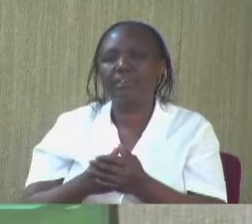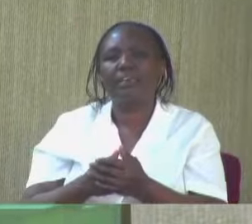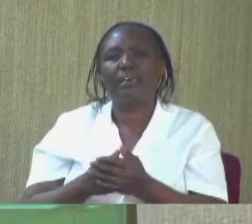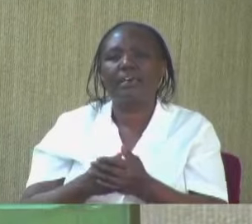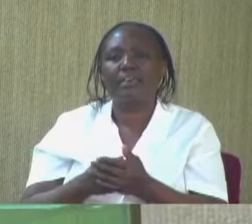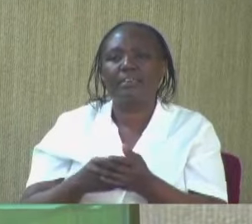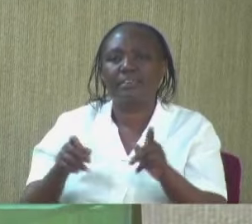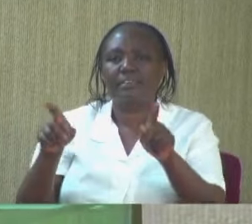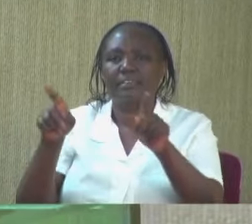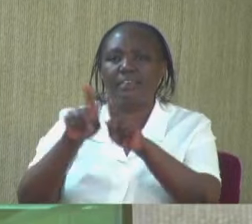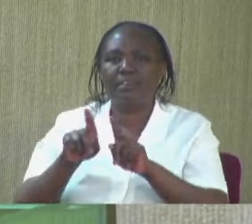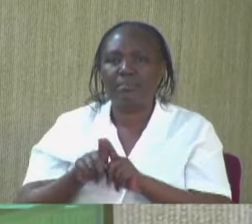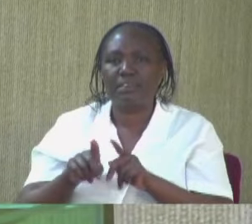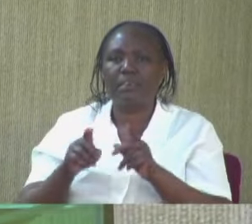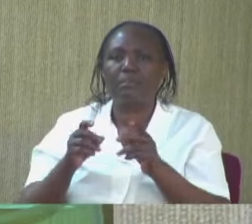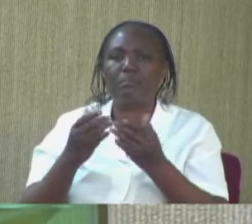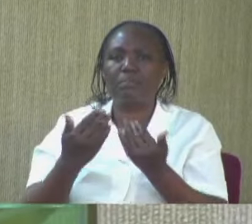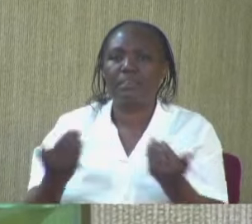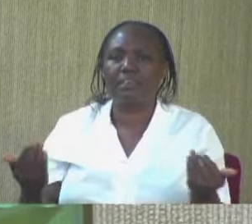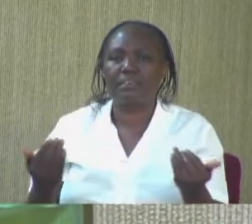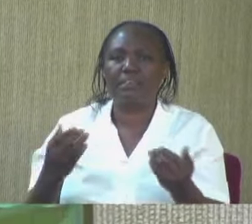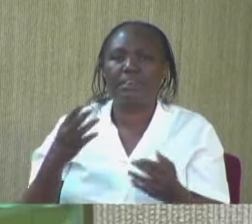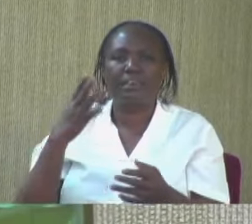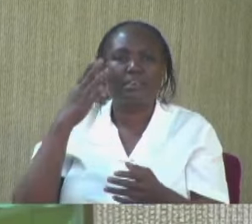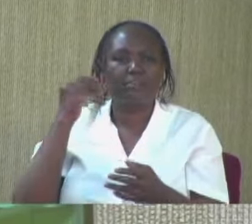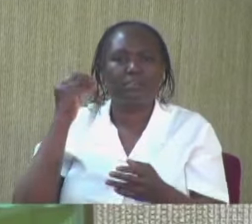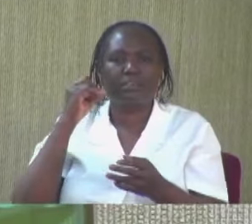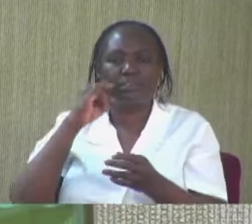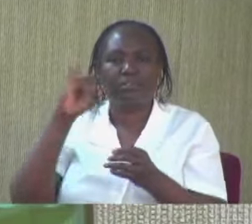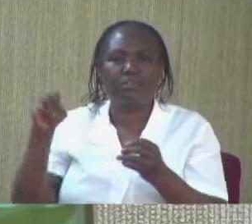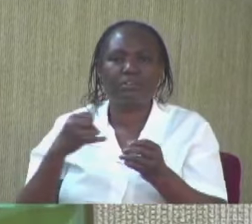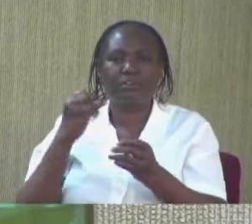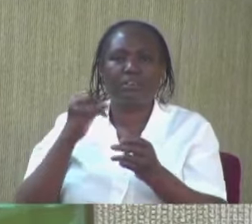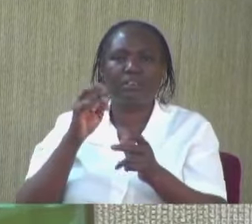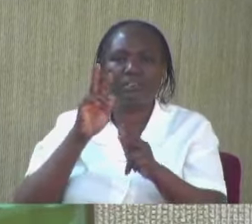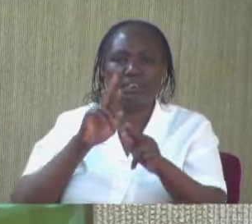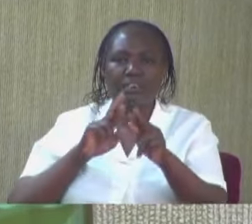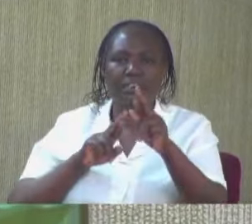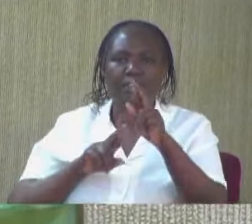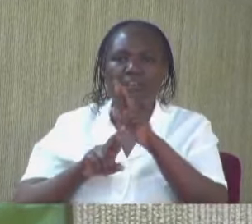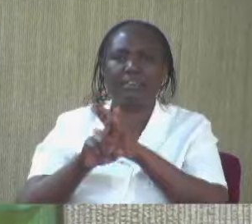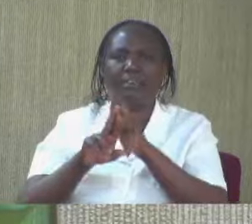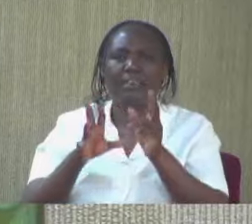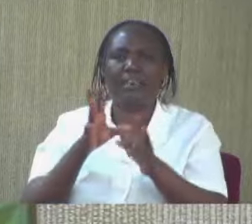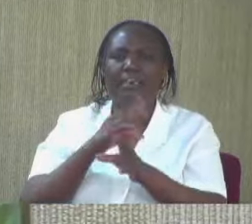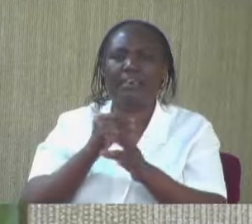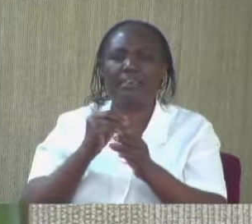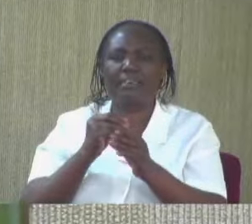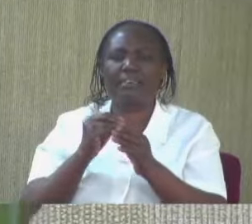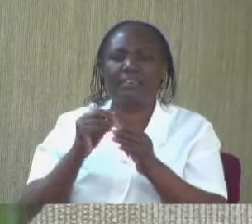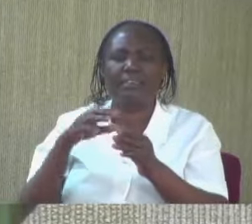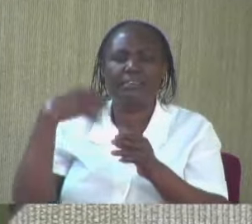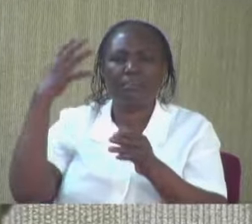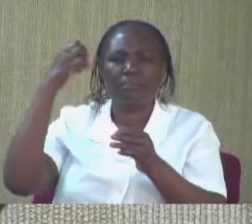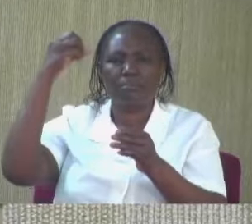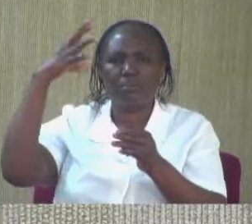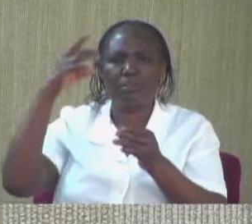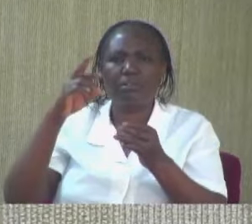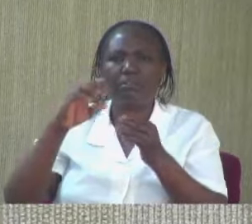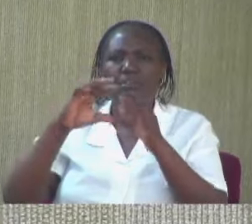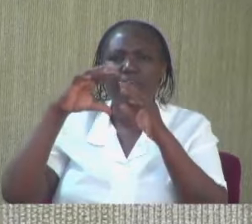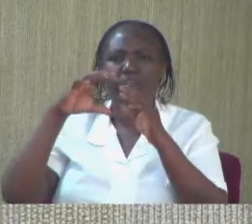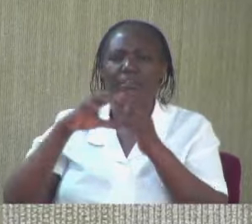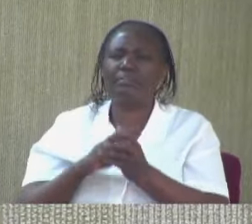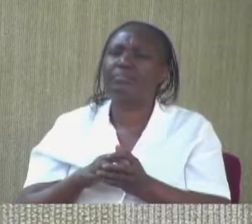the experience of John the Revelator and the composition of the book of Revelation and